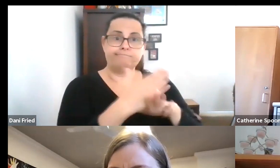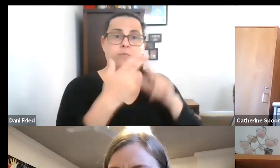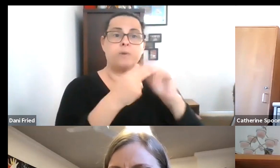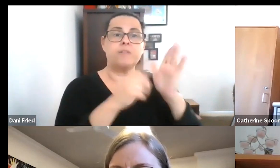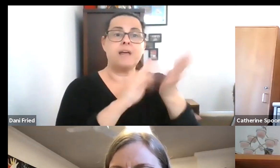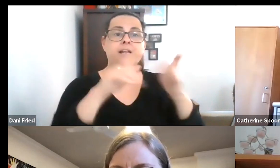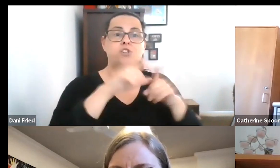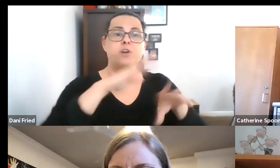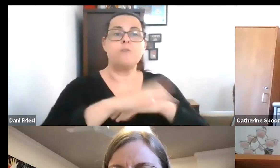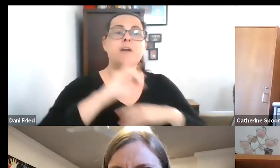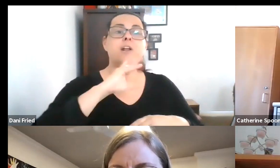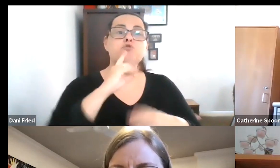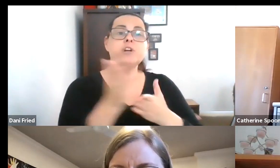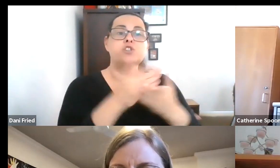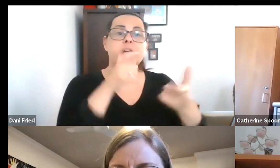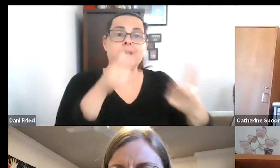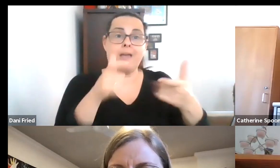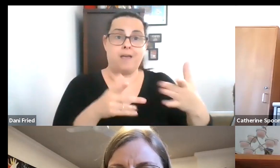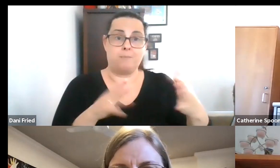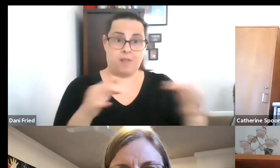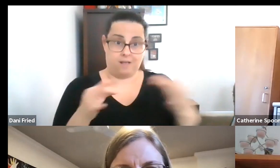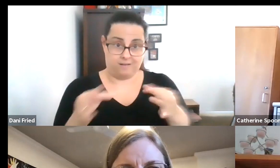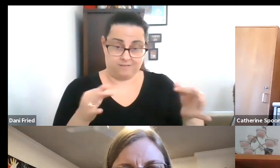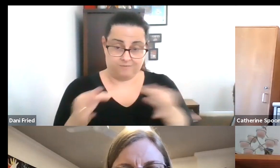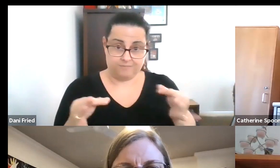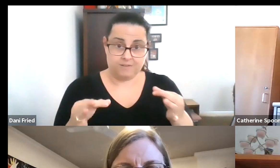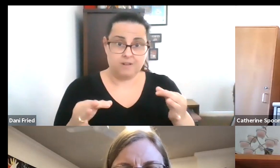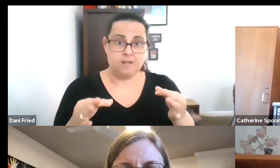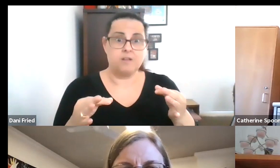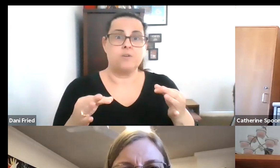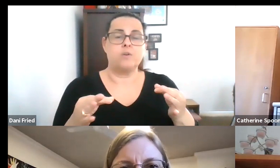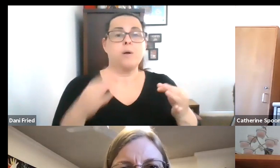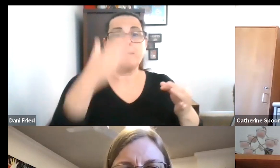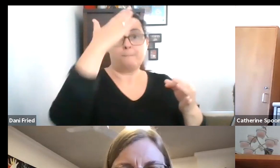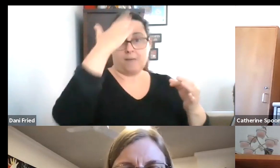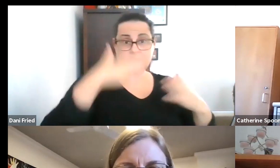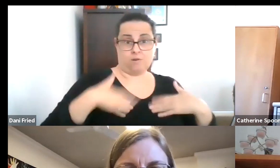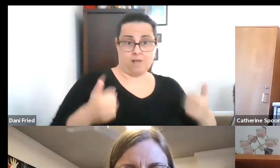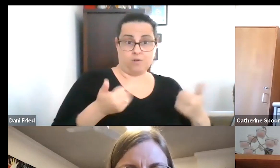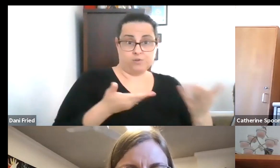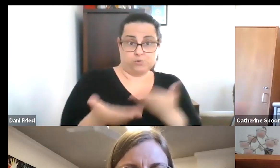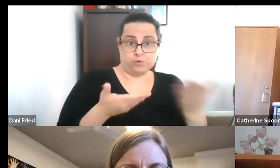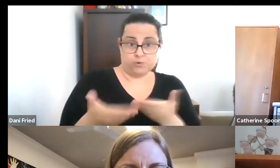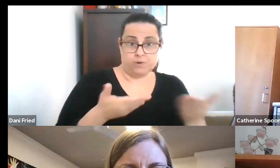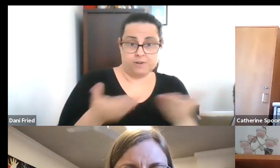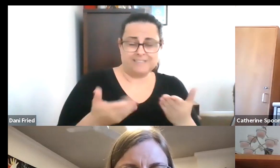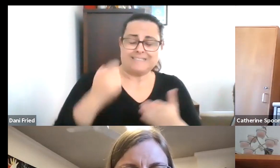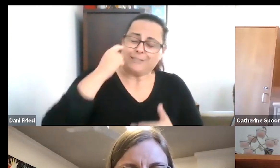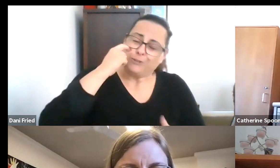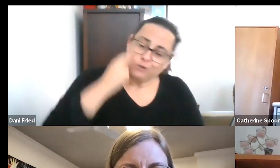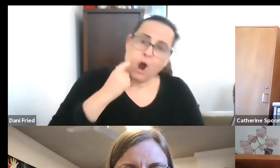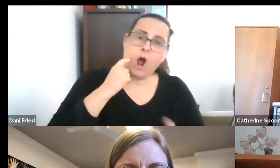shared care plans, we've seen how the mental health services have been trying